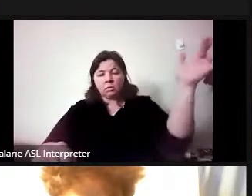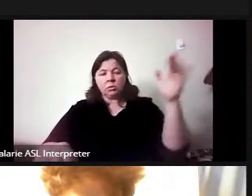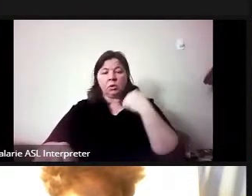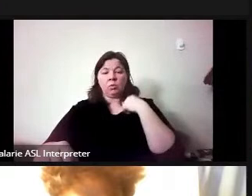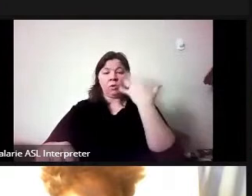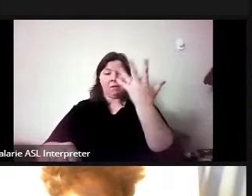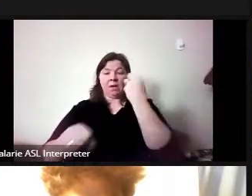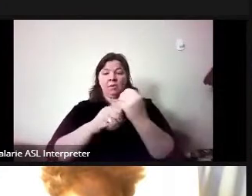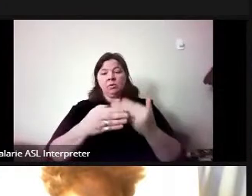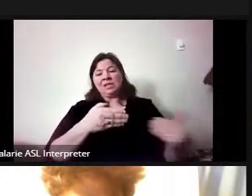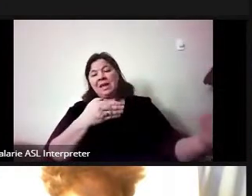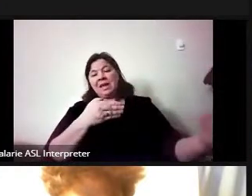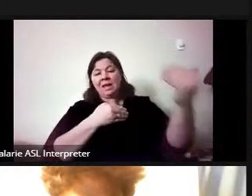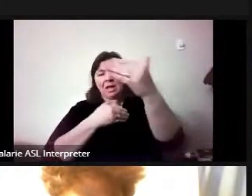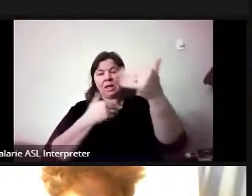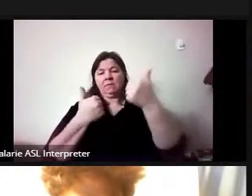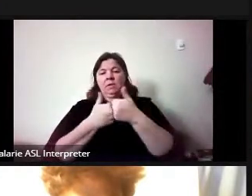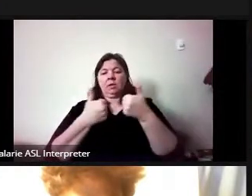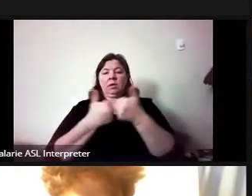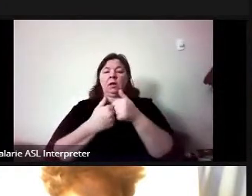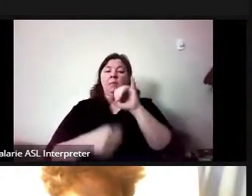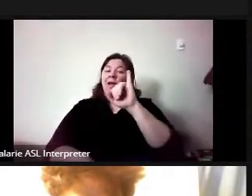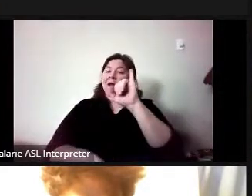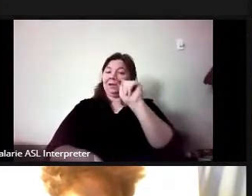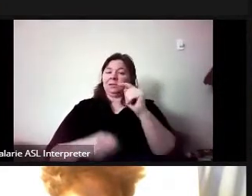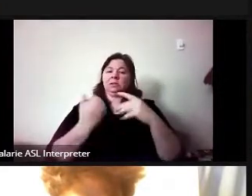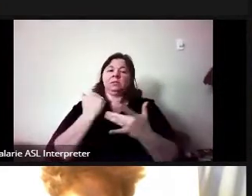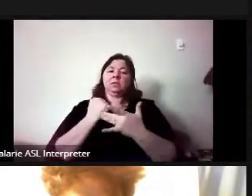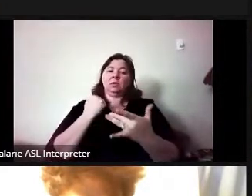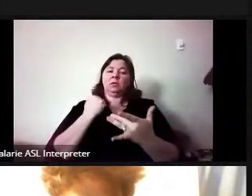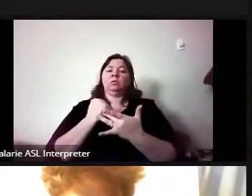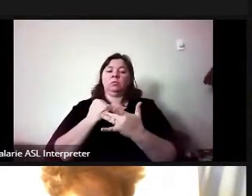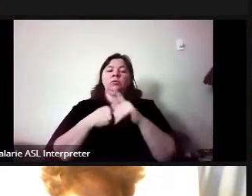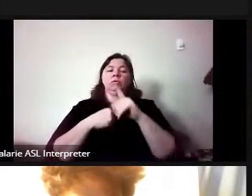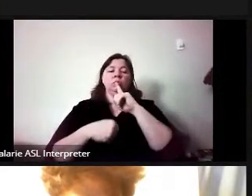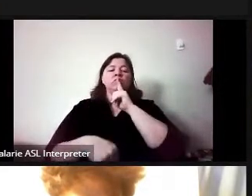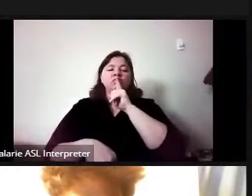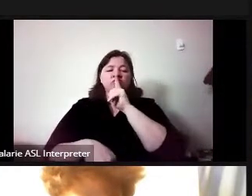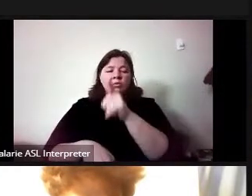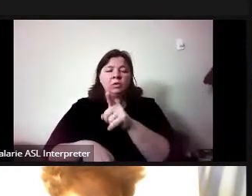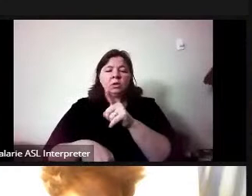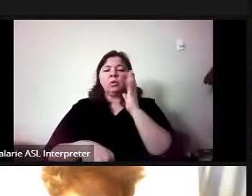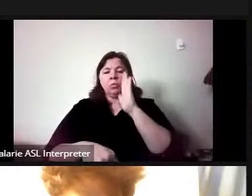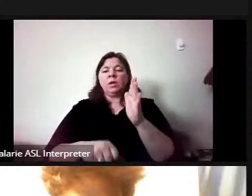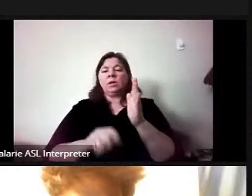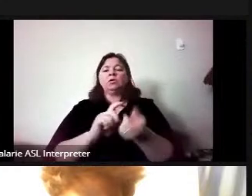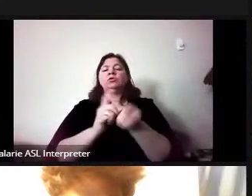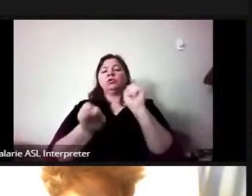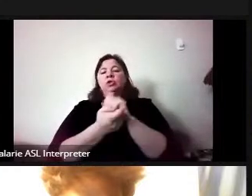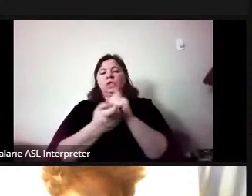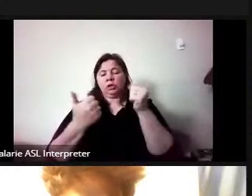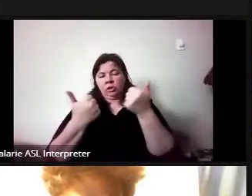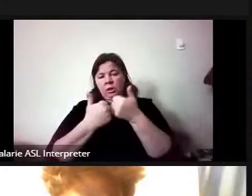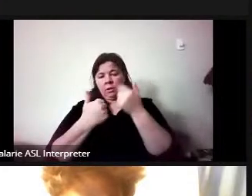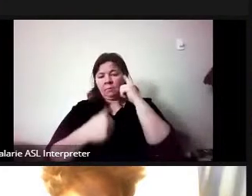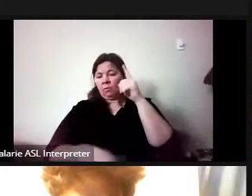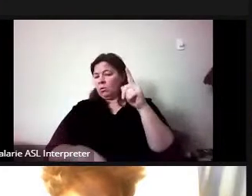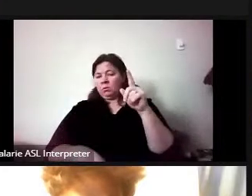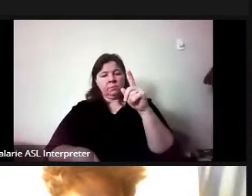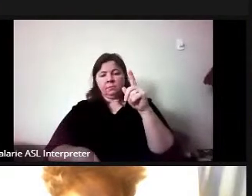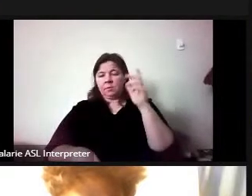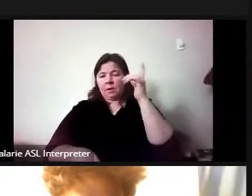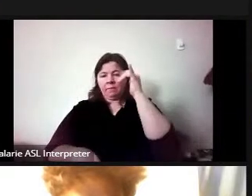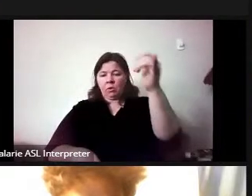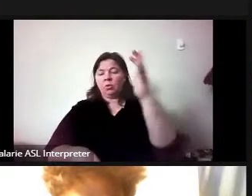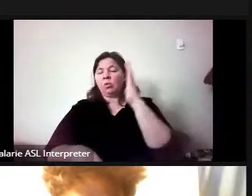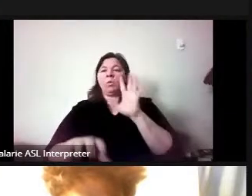years ahead of the game as far as IT goes. And this is truly going to be a game changer. We are going to be